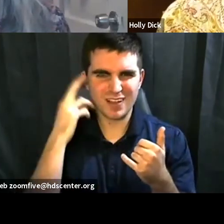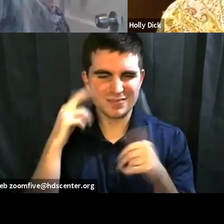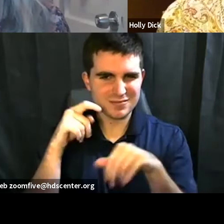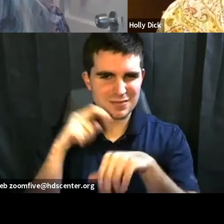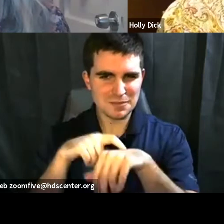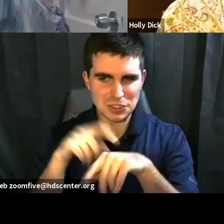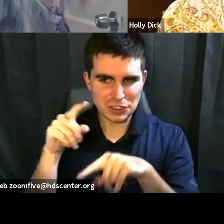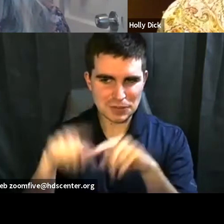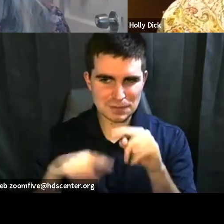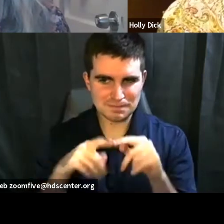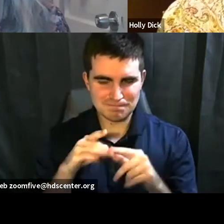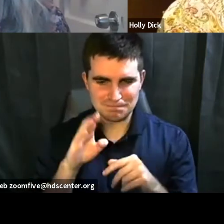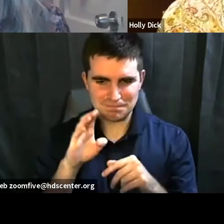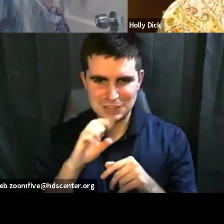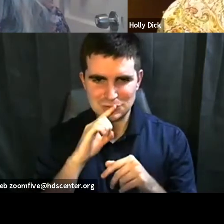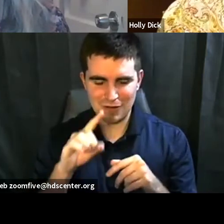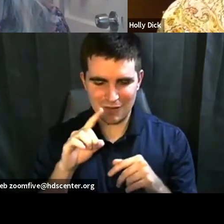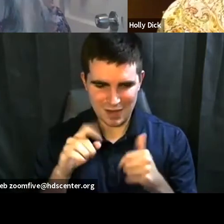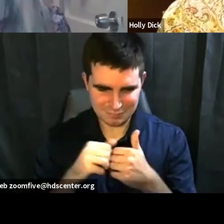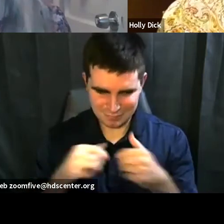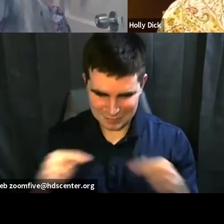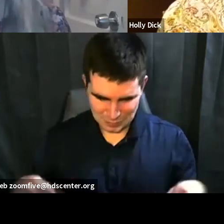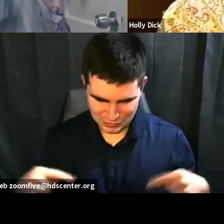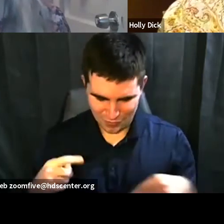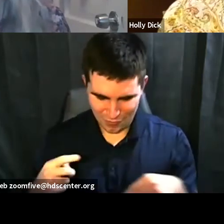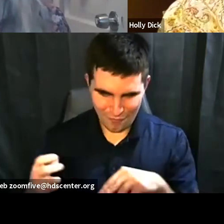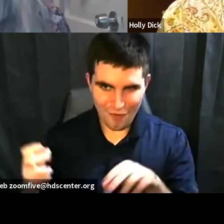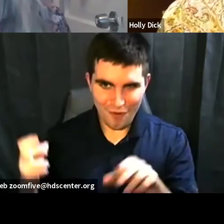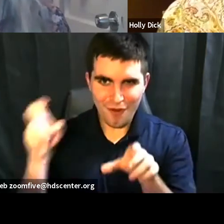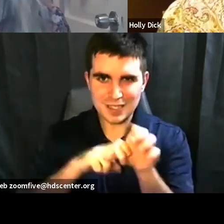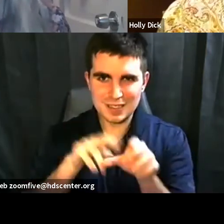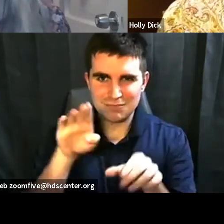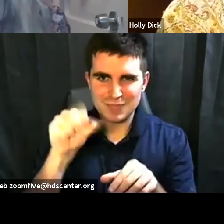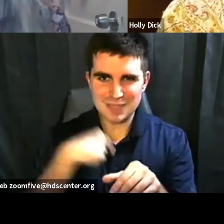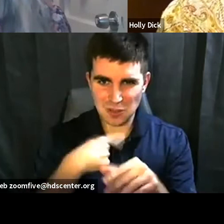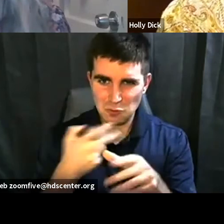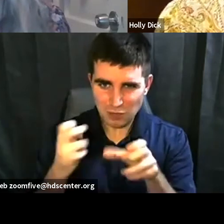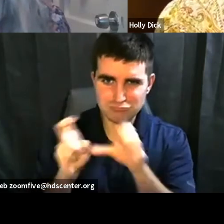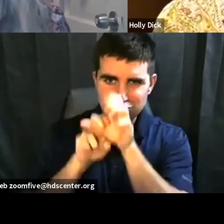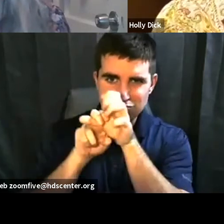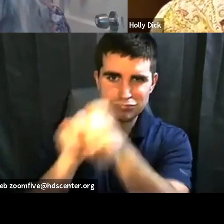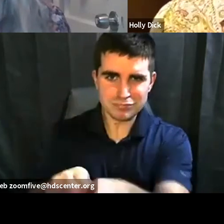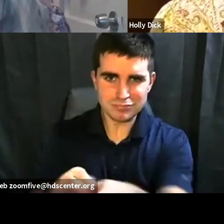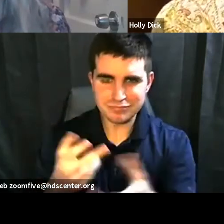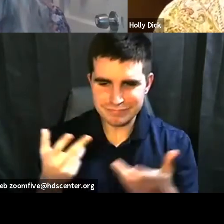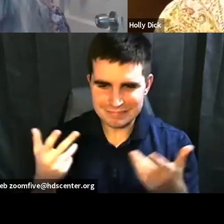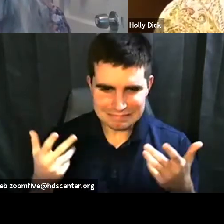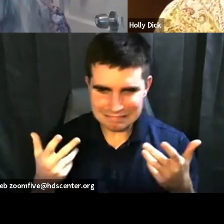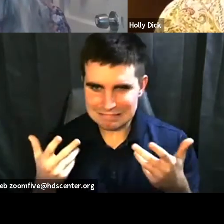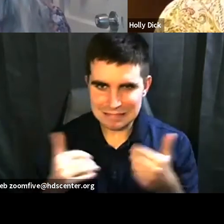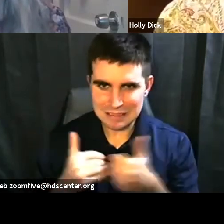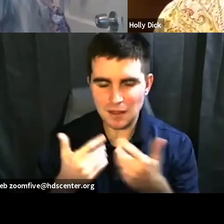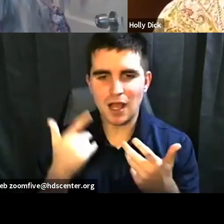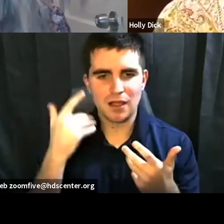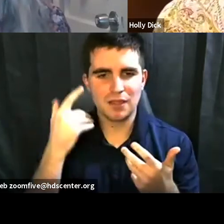that there was a way to get a wheelchair onto a bus that you wanted to take? And I think that that's a really interesting